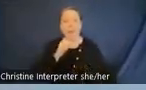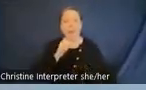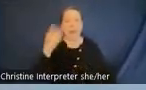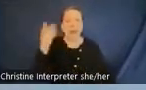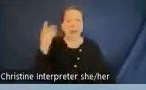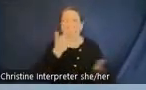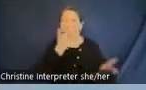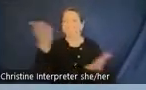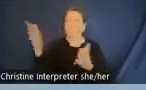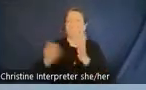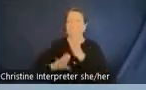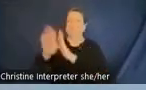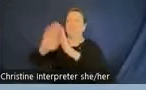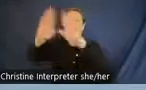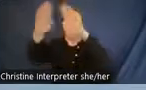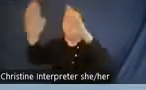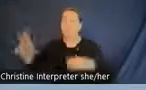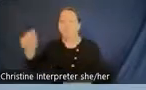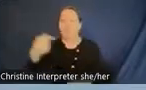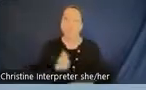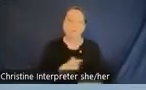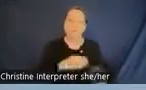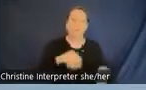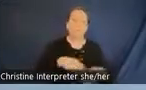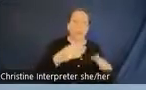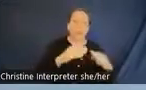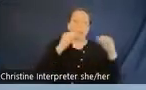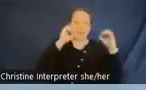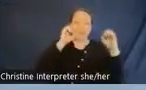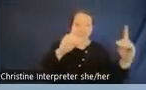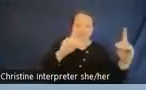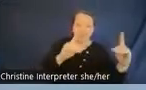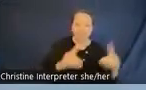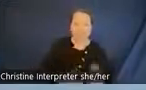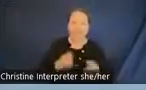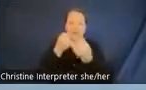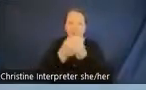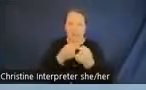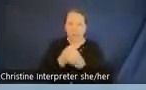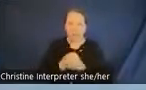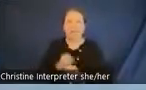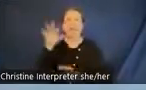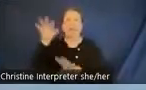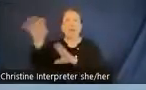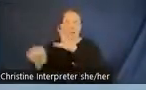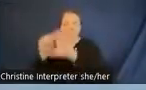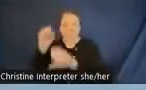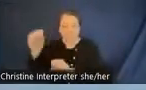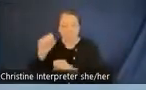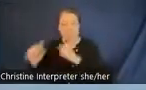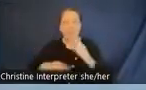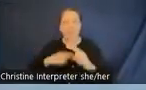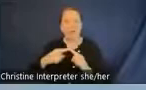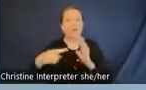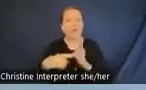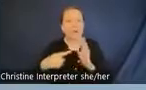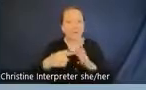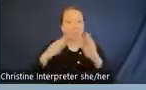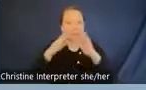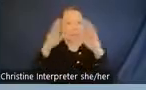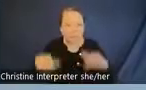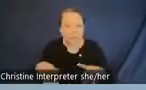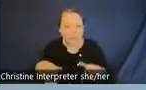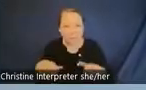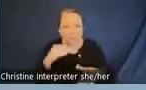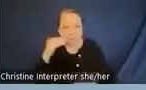housing. We do education, advocacy, and outreach around the issue of affordable housing. So this time of